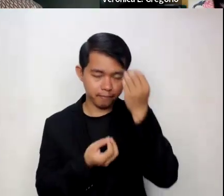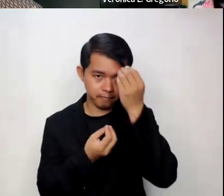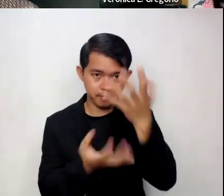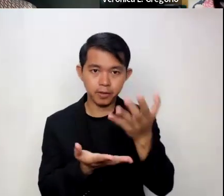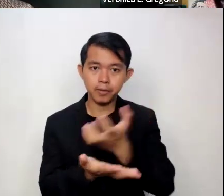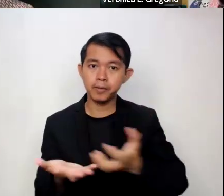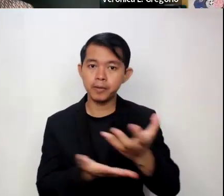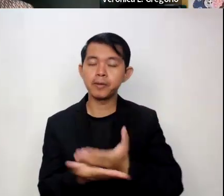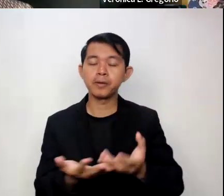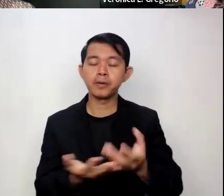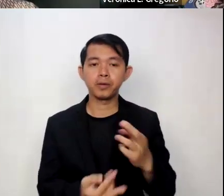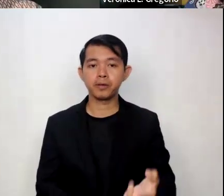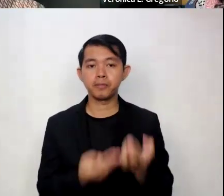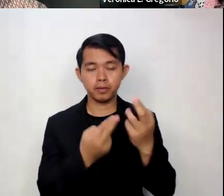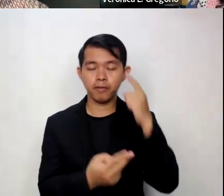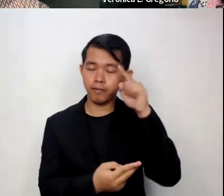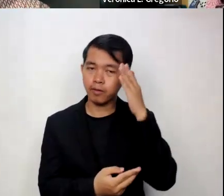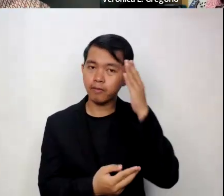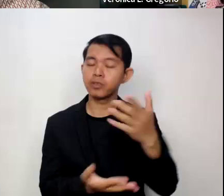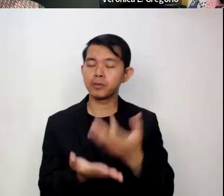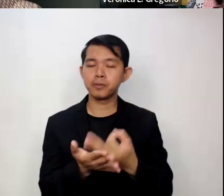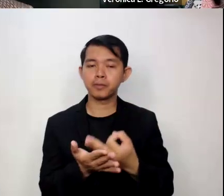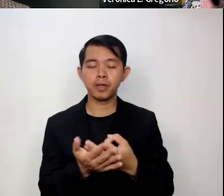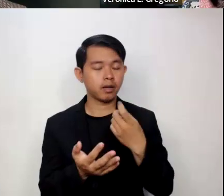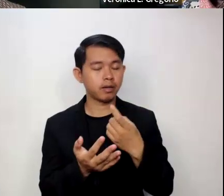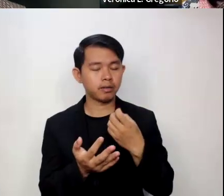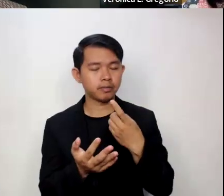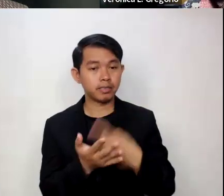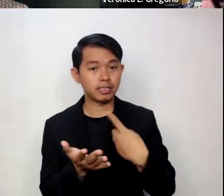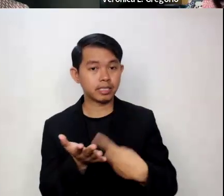for future discussions, please email us at